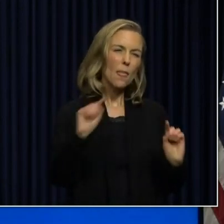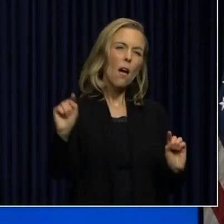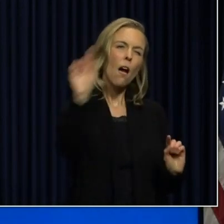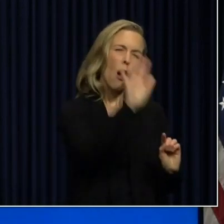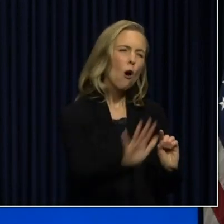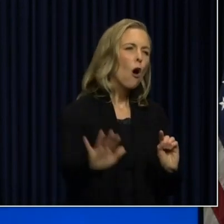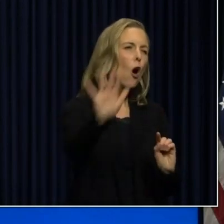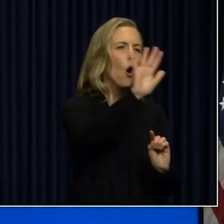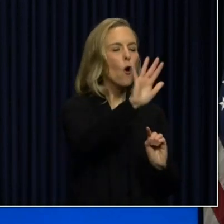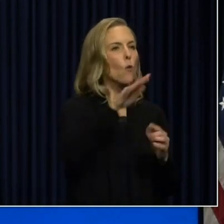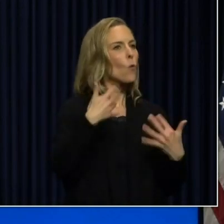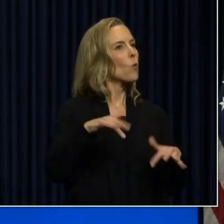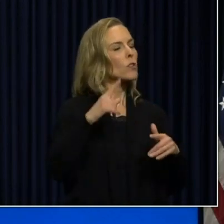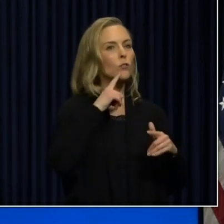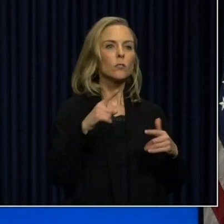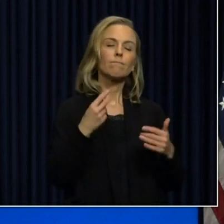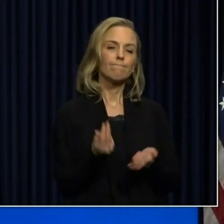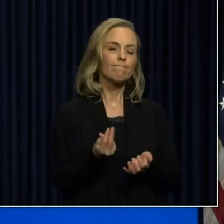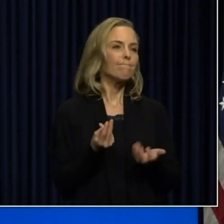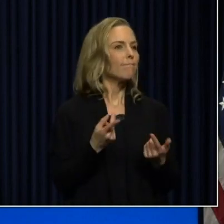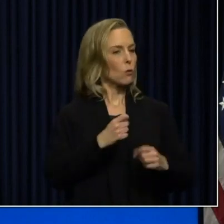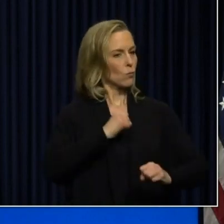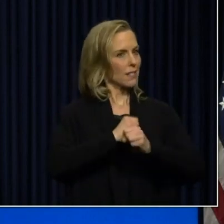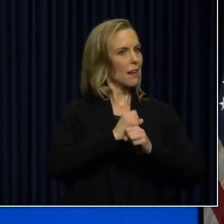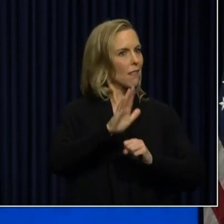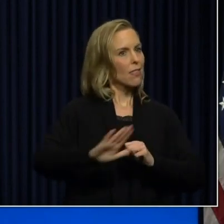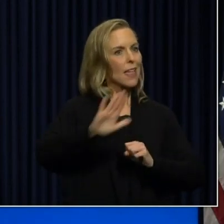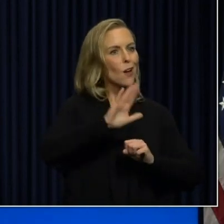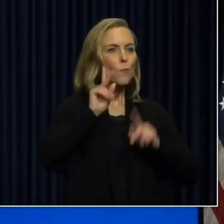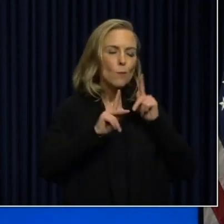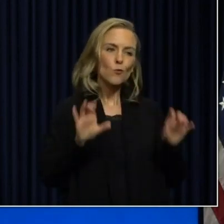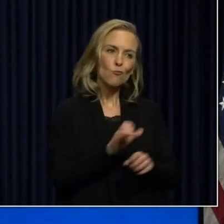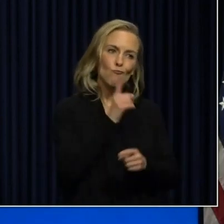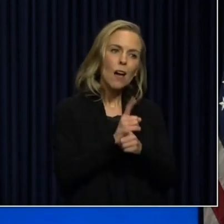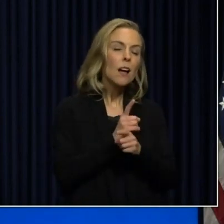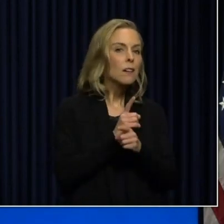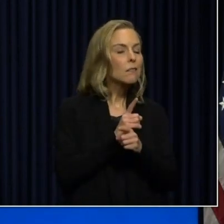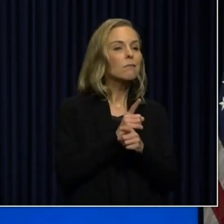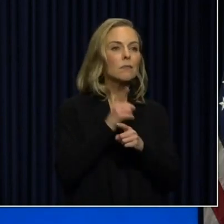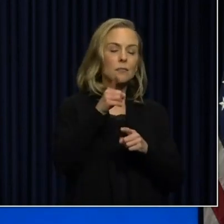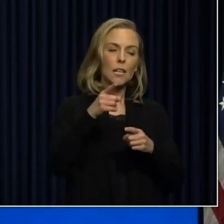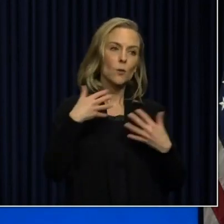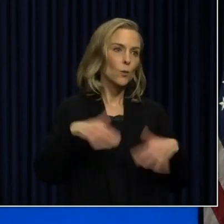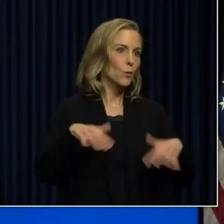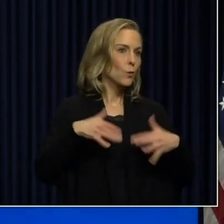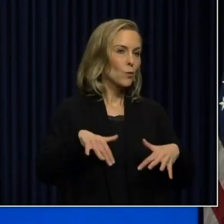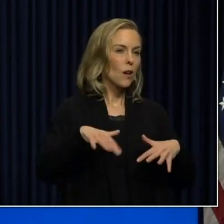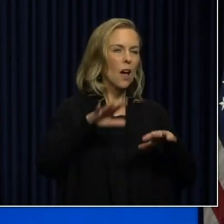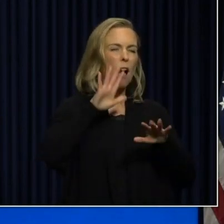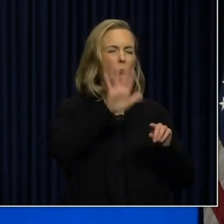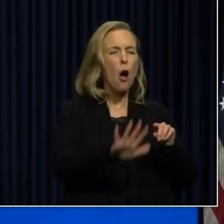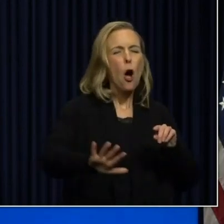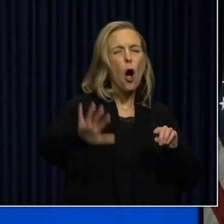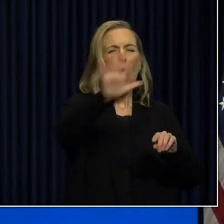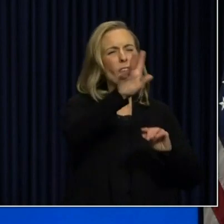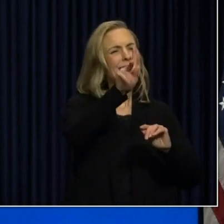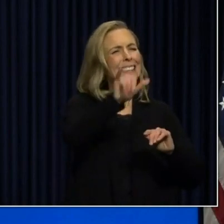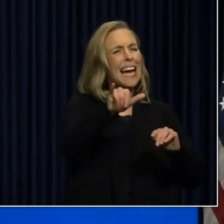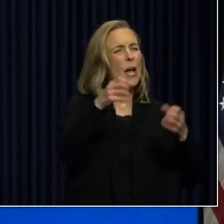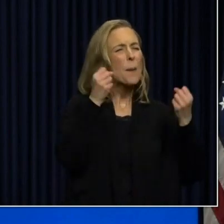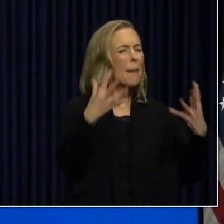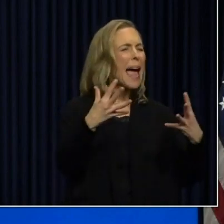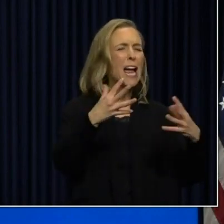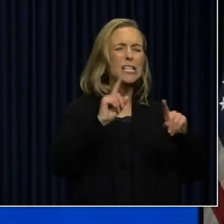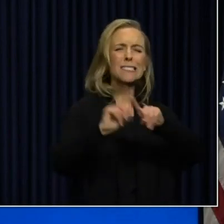up, protecting their people, and doing the right thing. They span all across the state. And today we have a